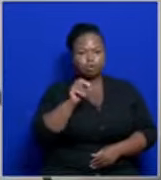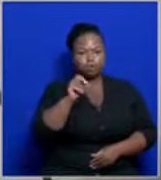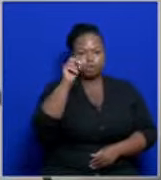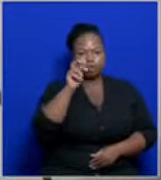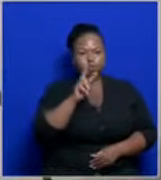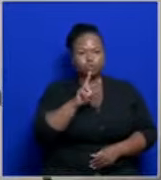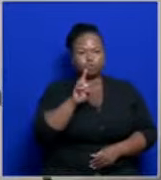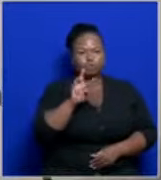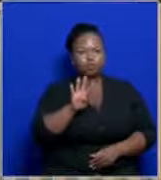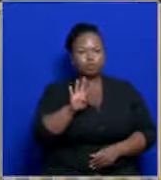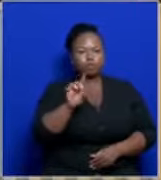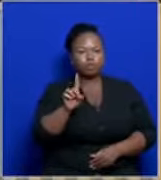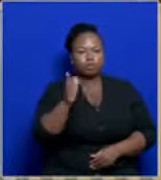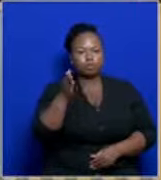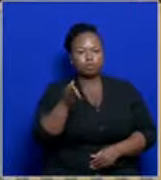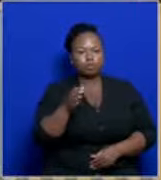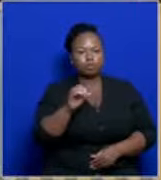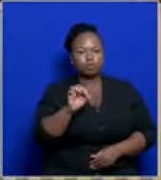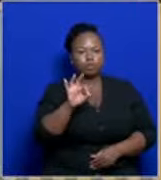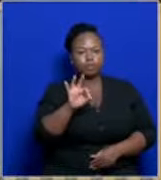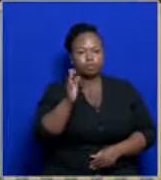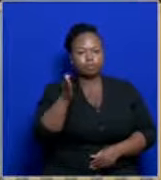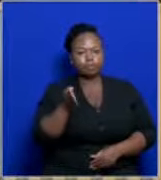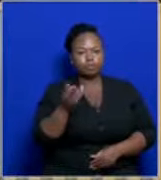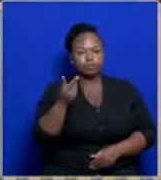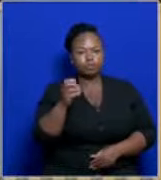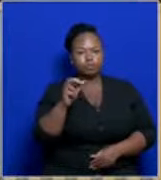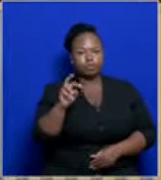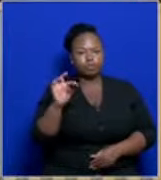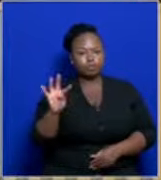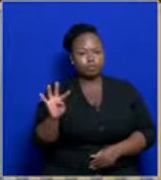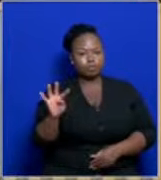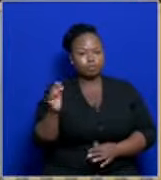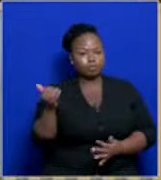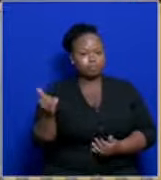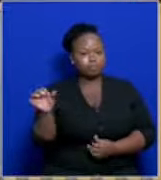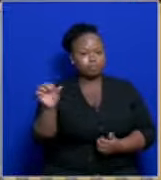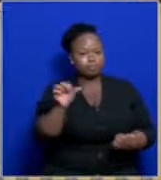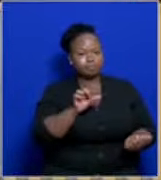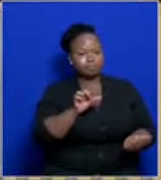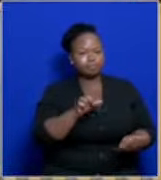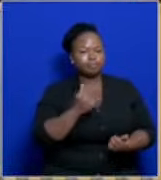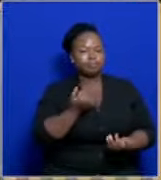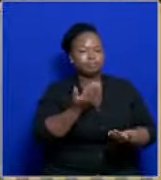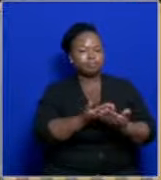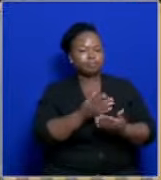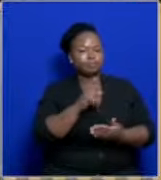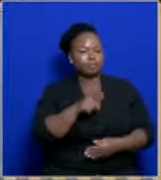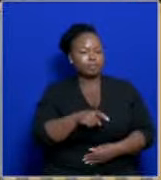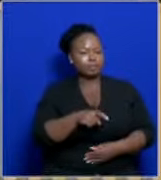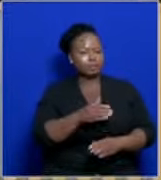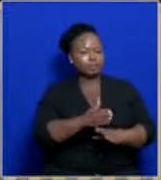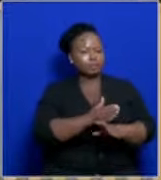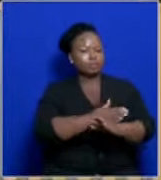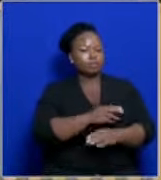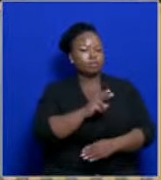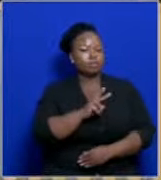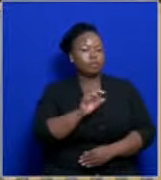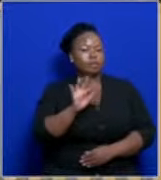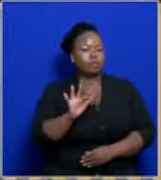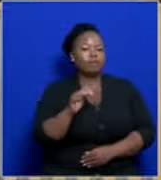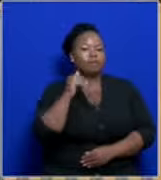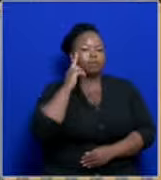241/03/2024, are hereby returned and must be resubmitted on or before the 25th November 2025